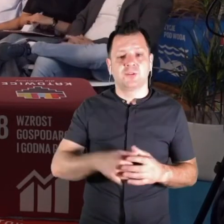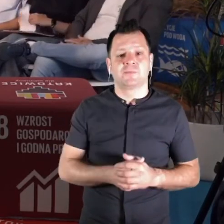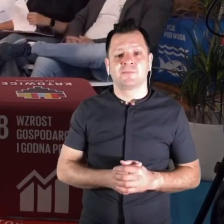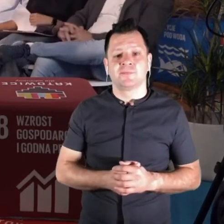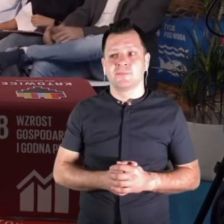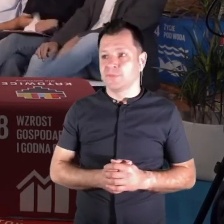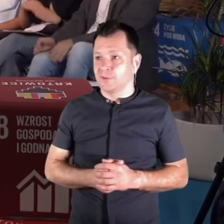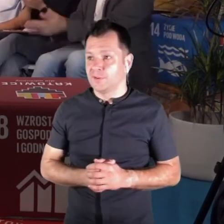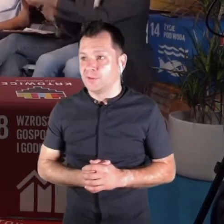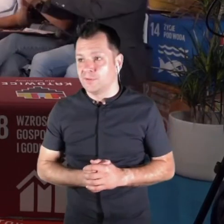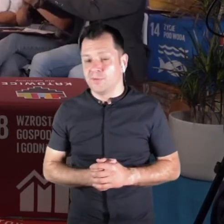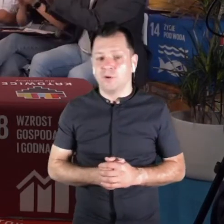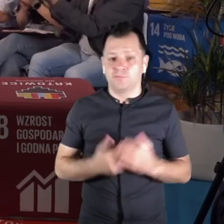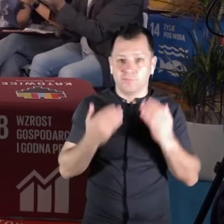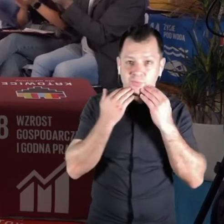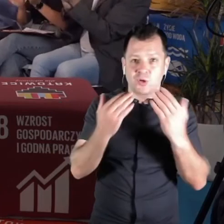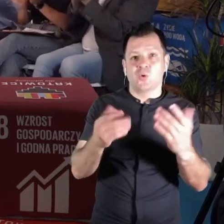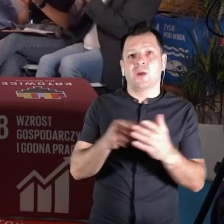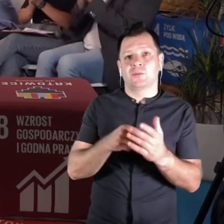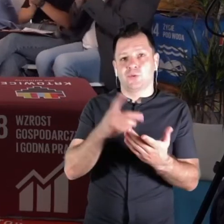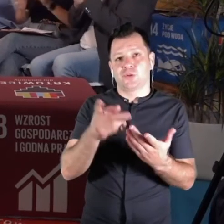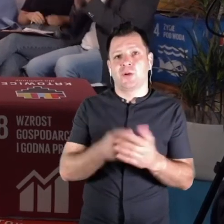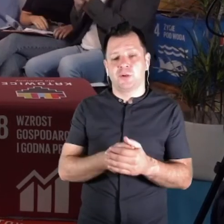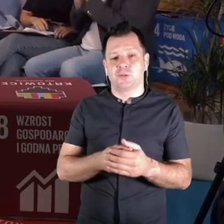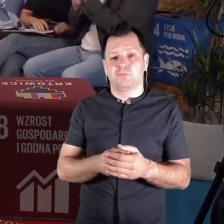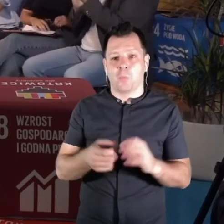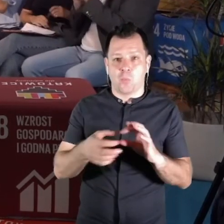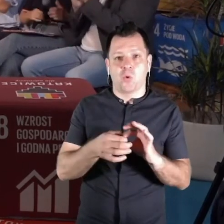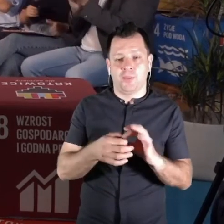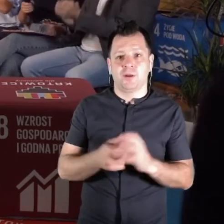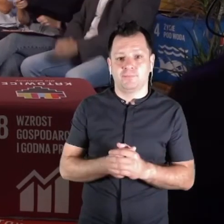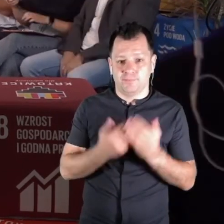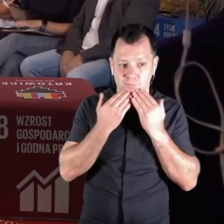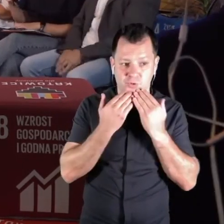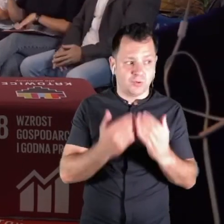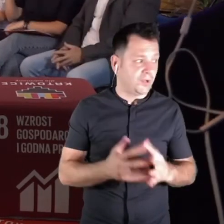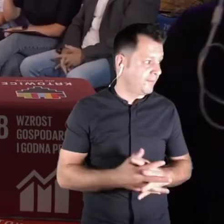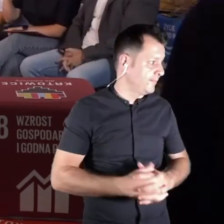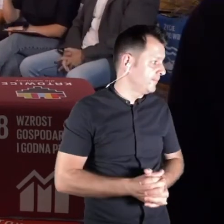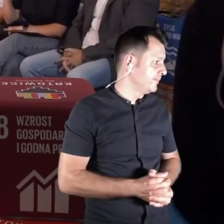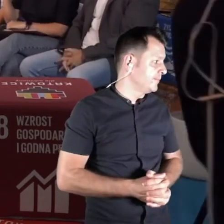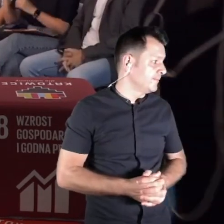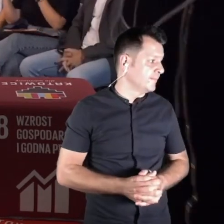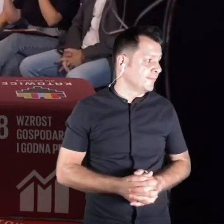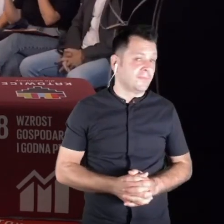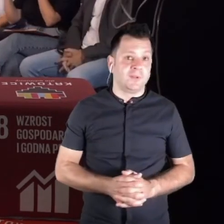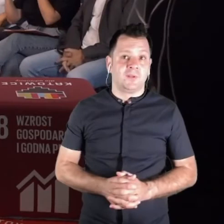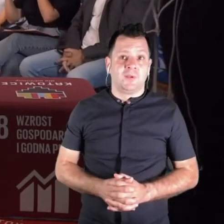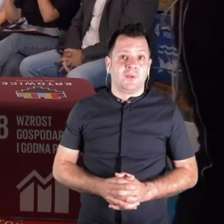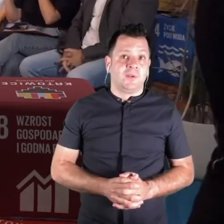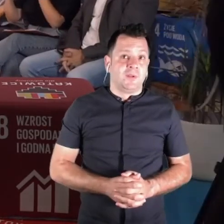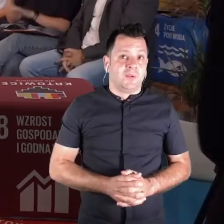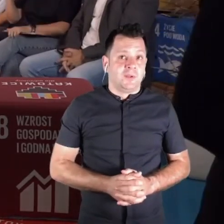any questions. Thank you very much,